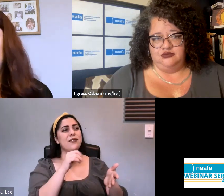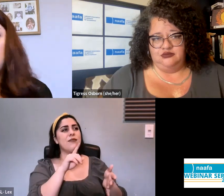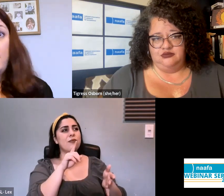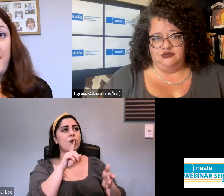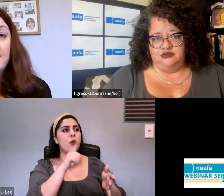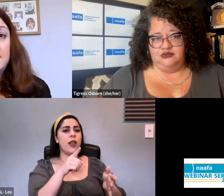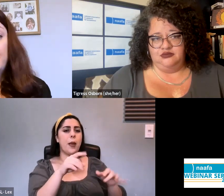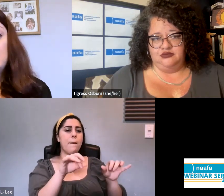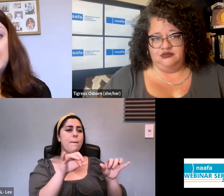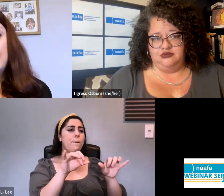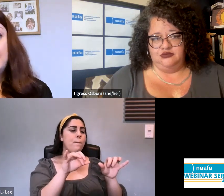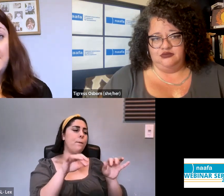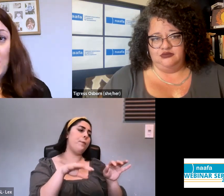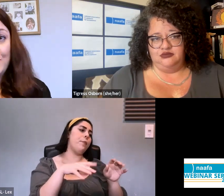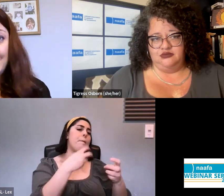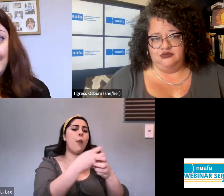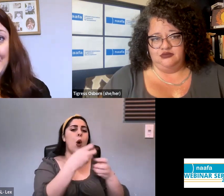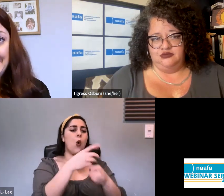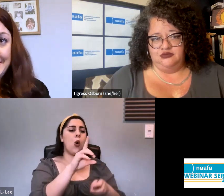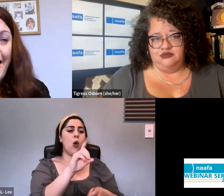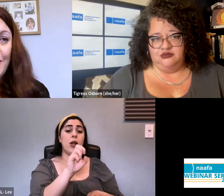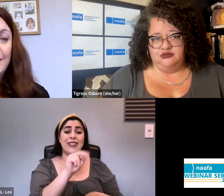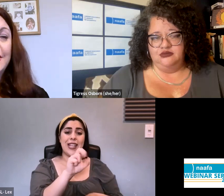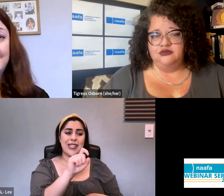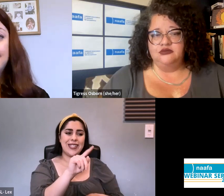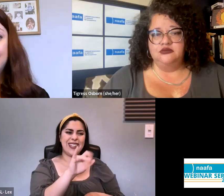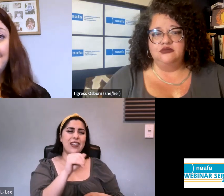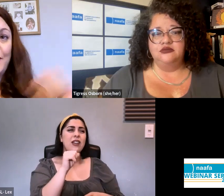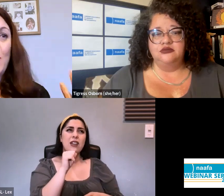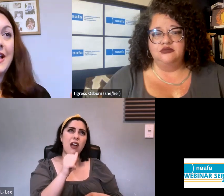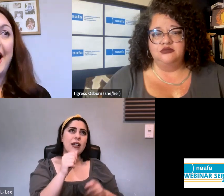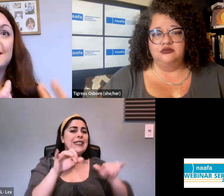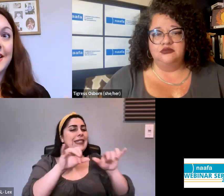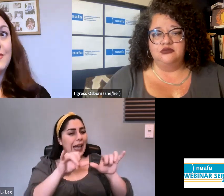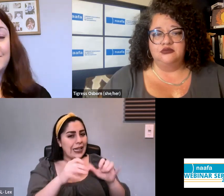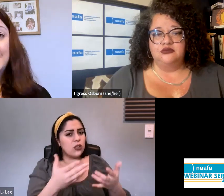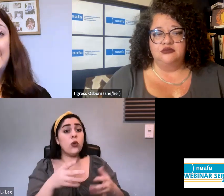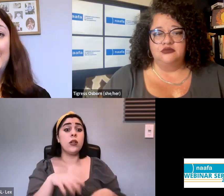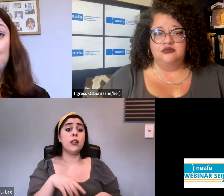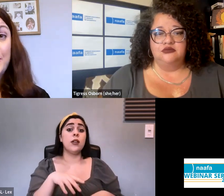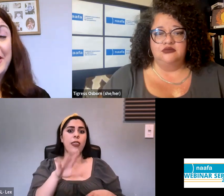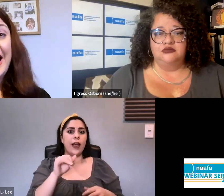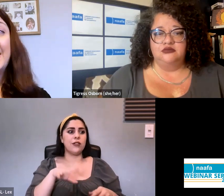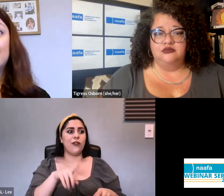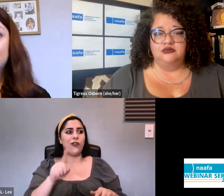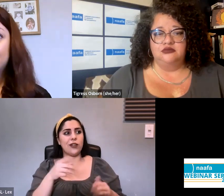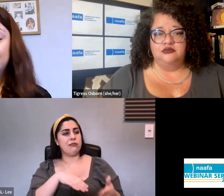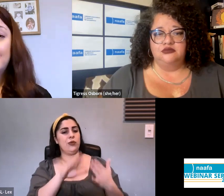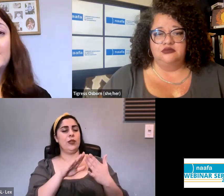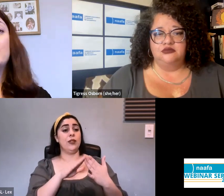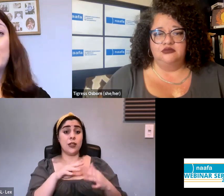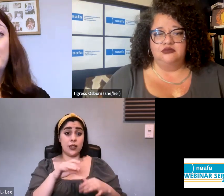So that's the first hurdle that you need to tackle is, if you want a casket and you're